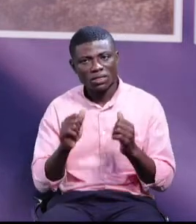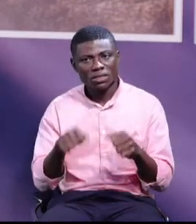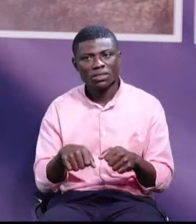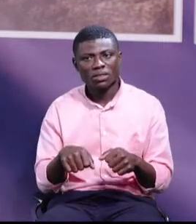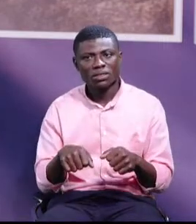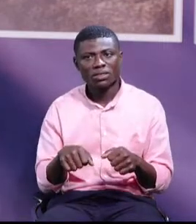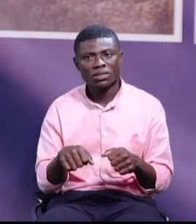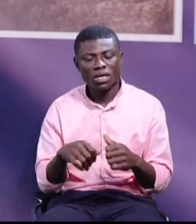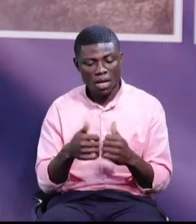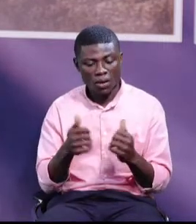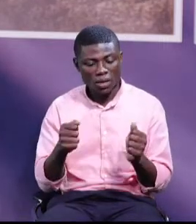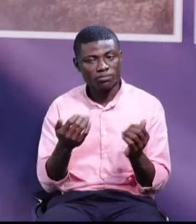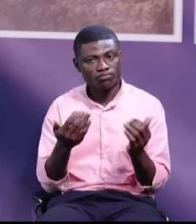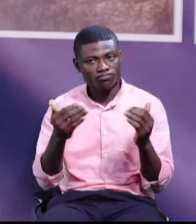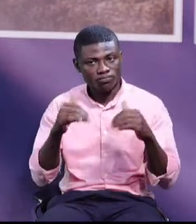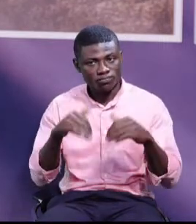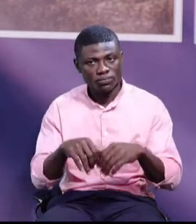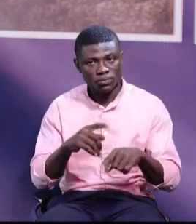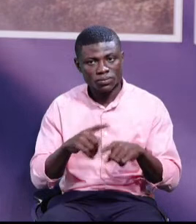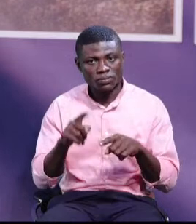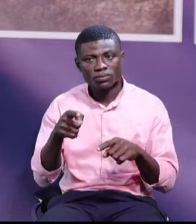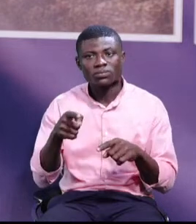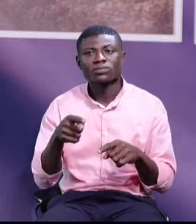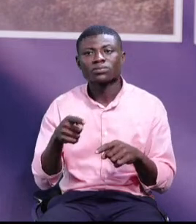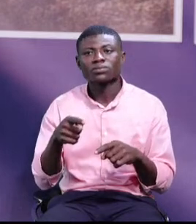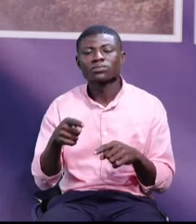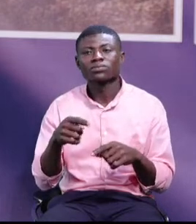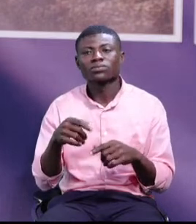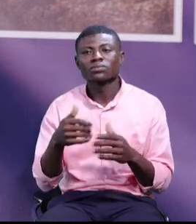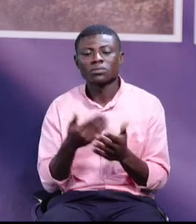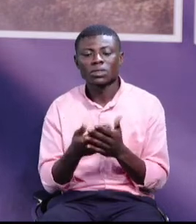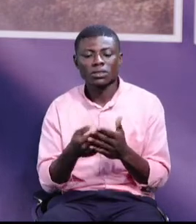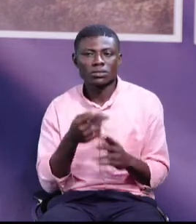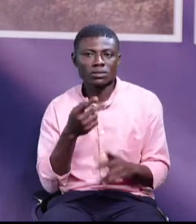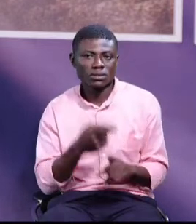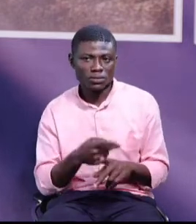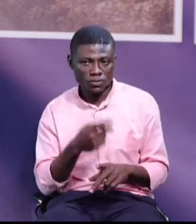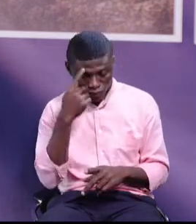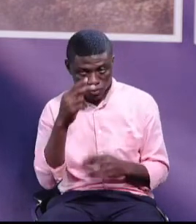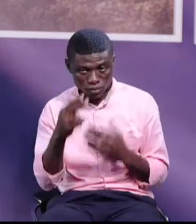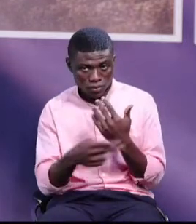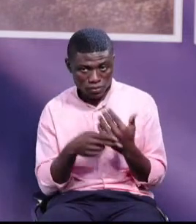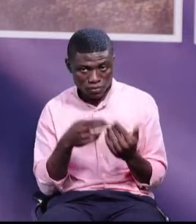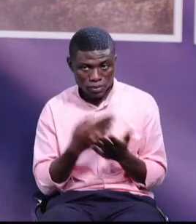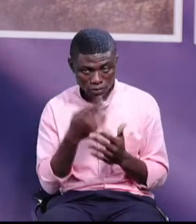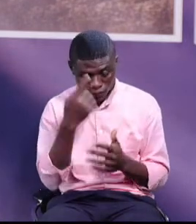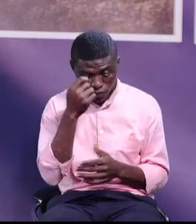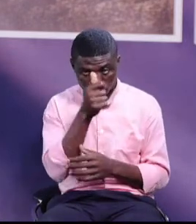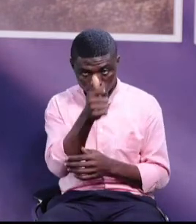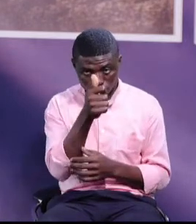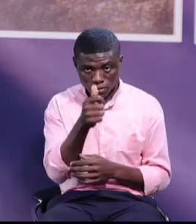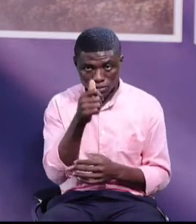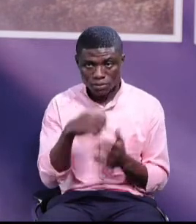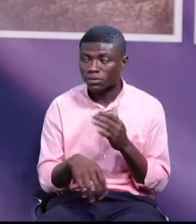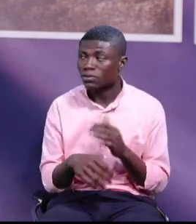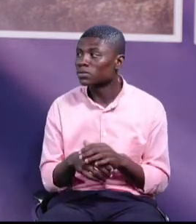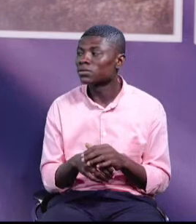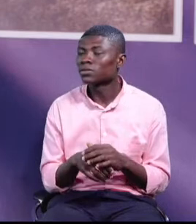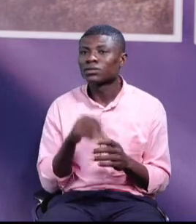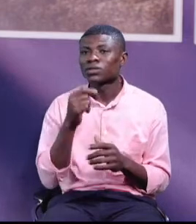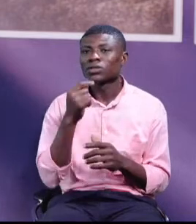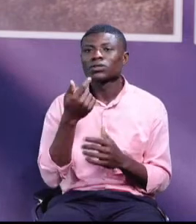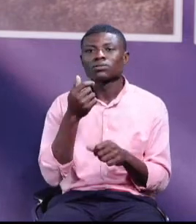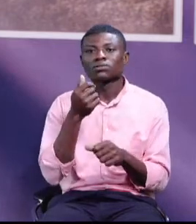really go under that you save a bit of money for yourself, that you save, in quote, your